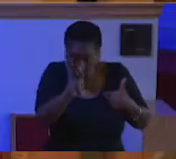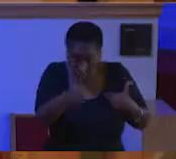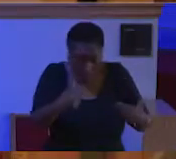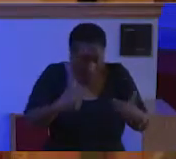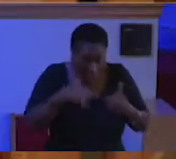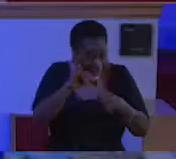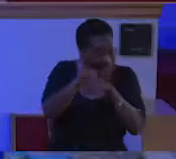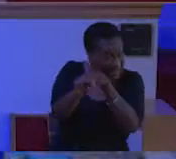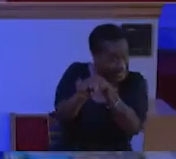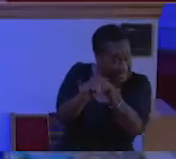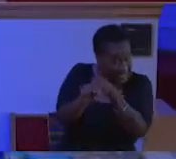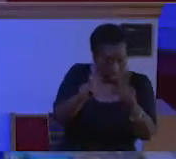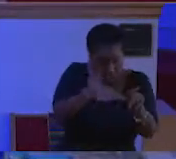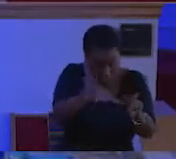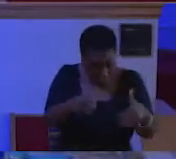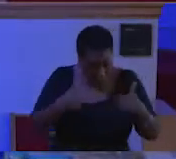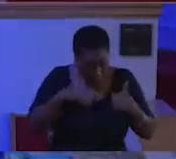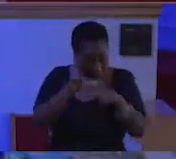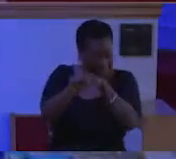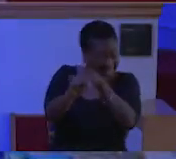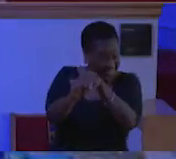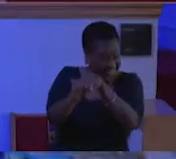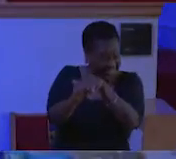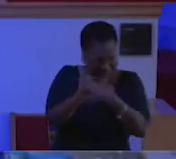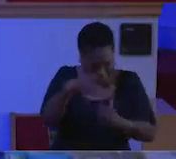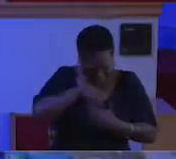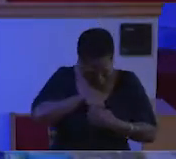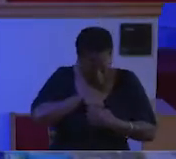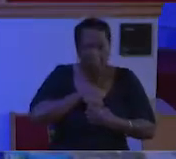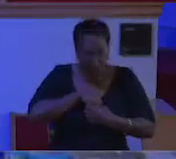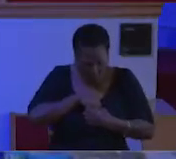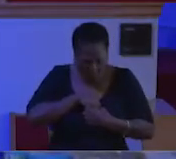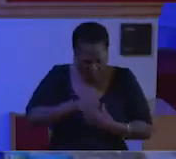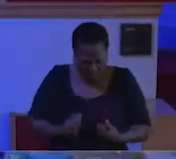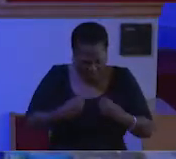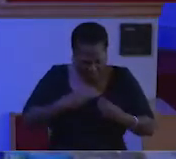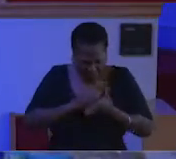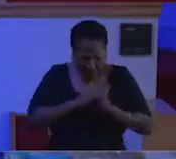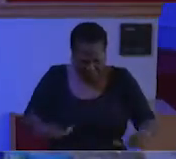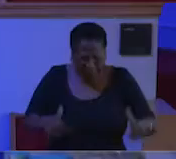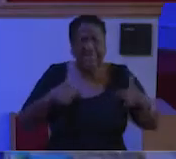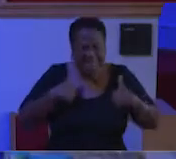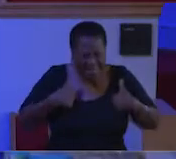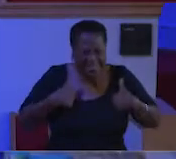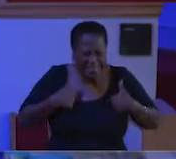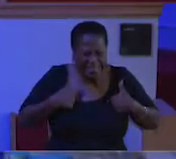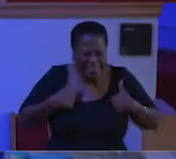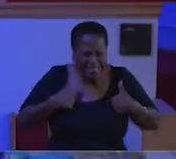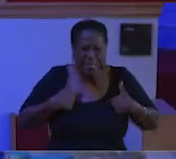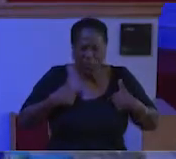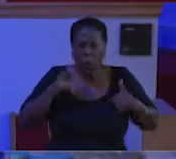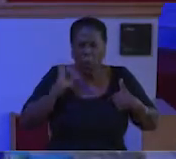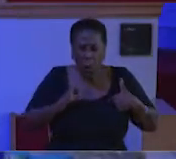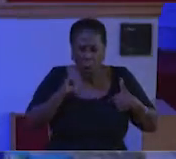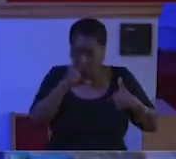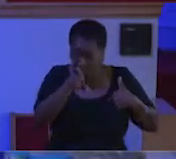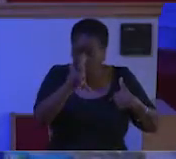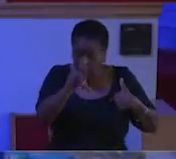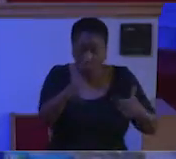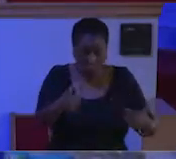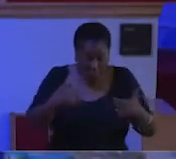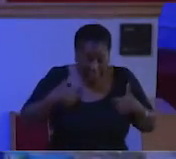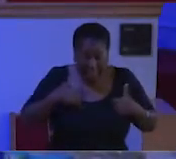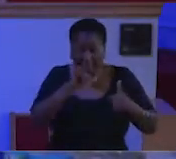you have it that'll give you peace, that'll pass all understanding? Do you have